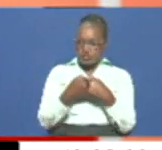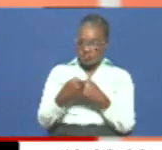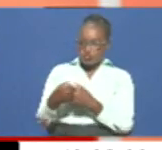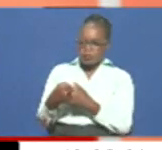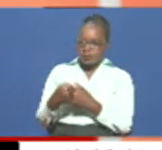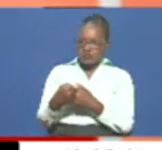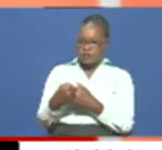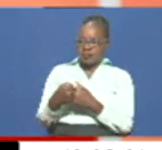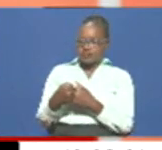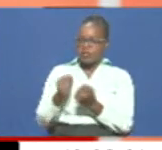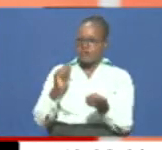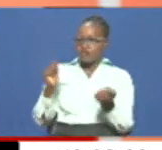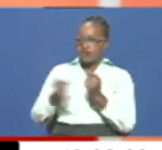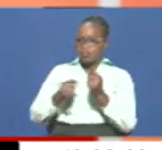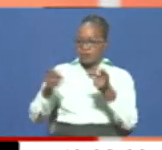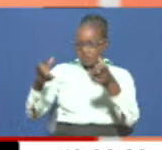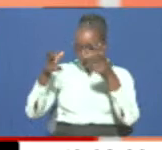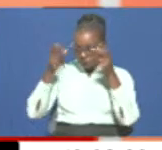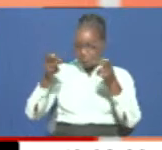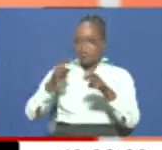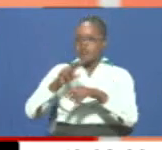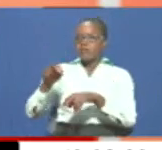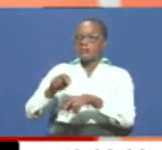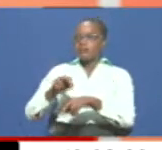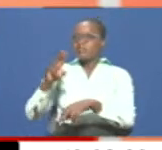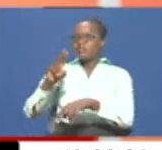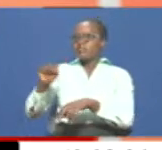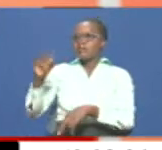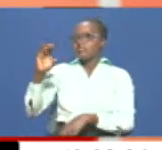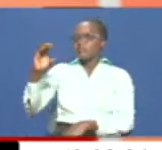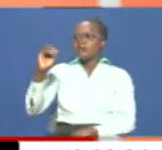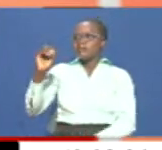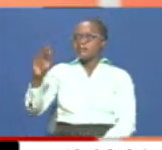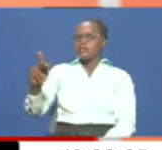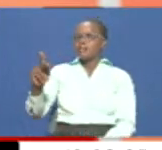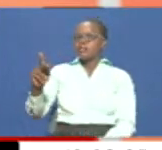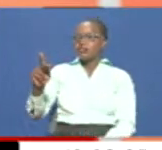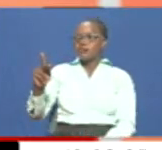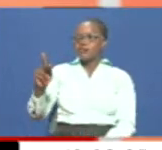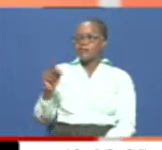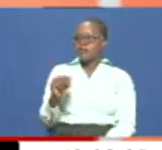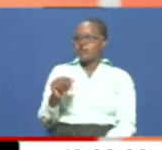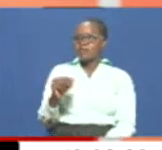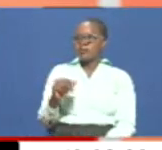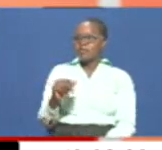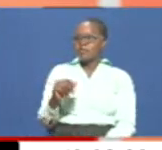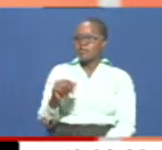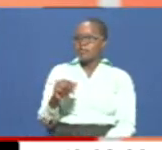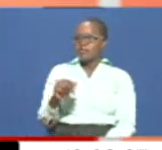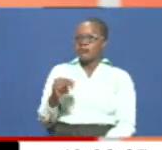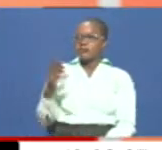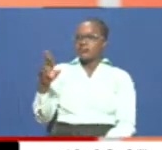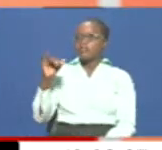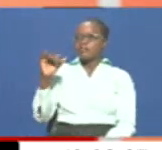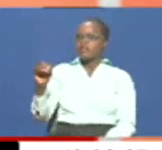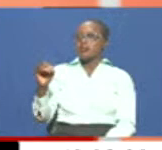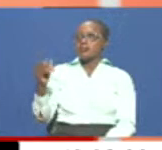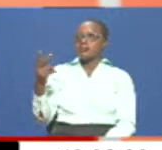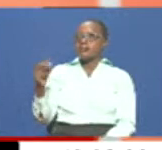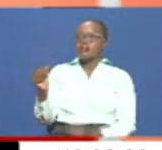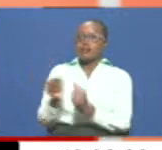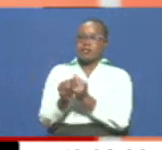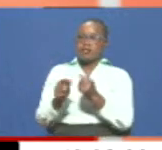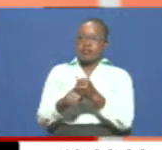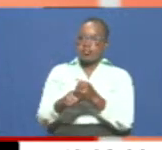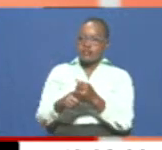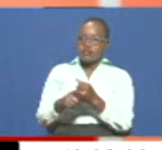change the perception of the National Olympic Committee, because that was a big, Rio 2016 scandal and